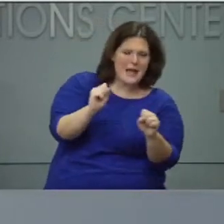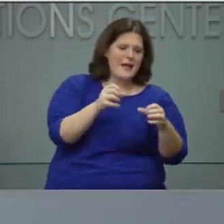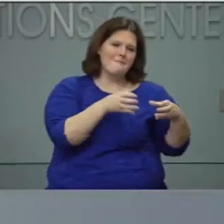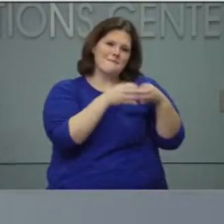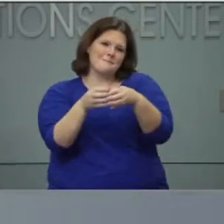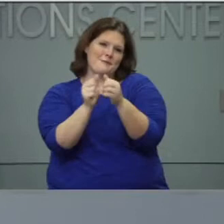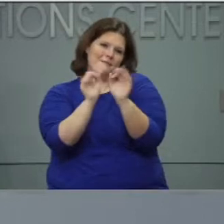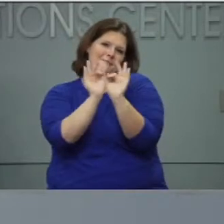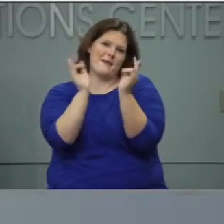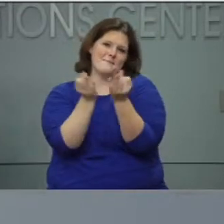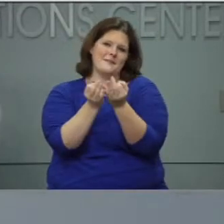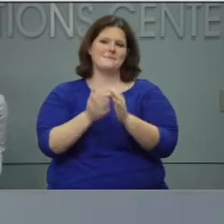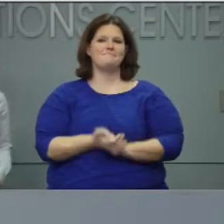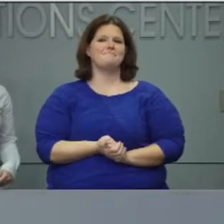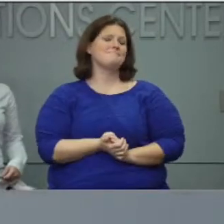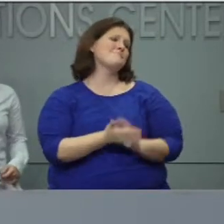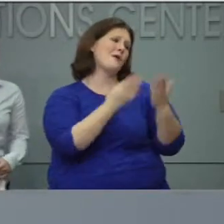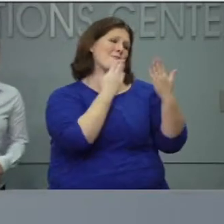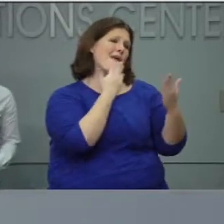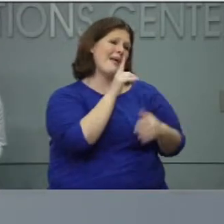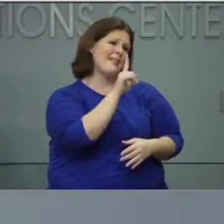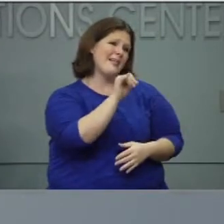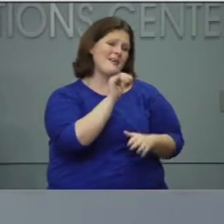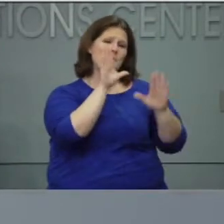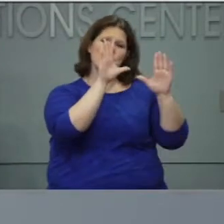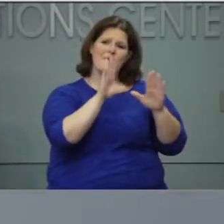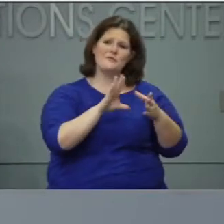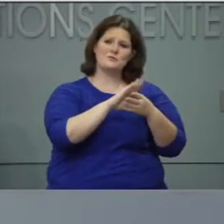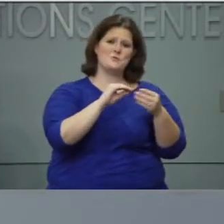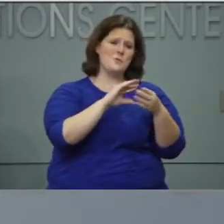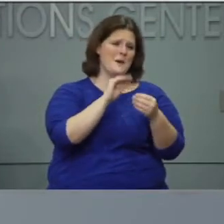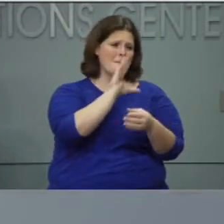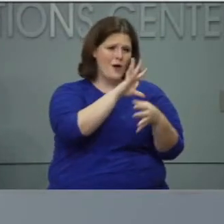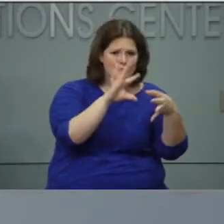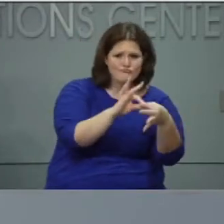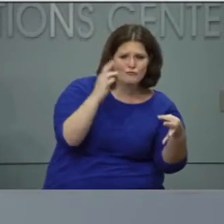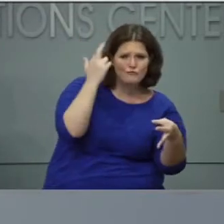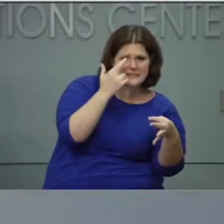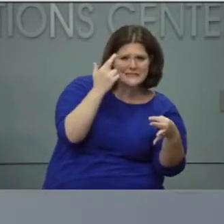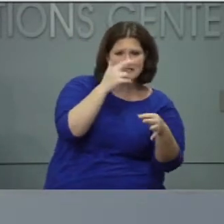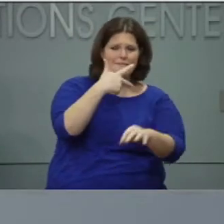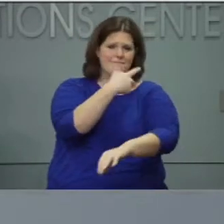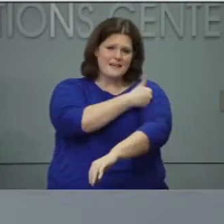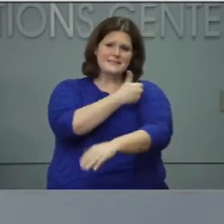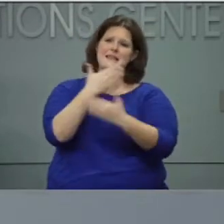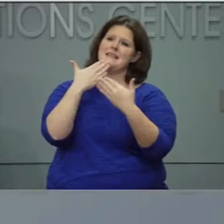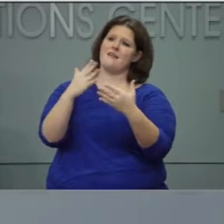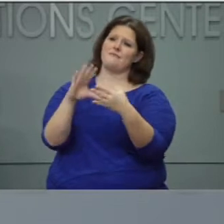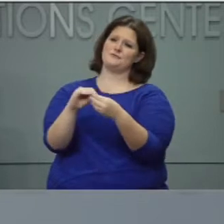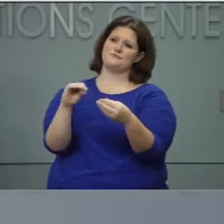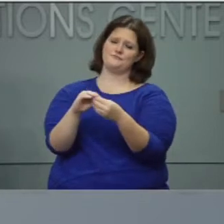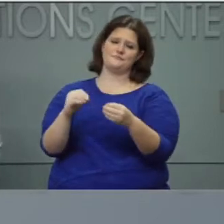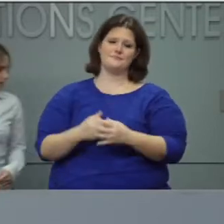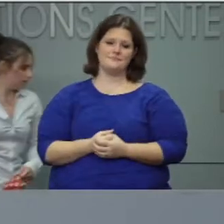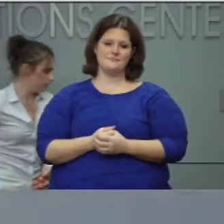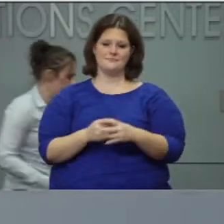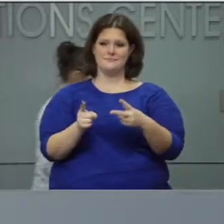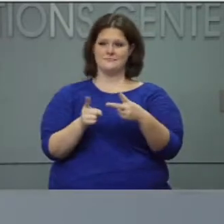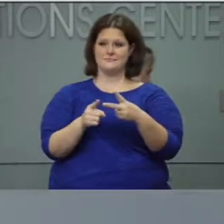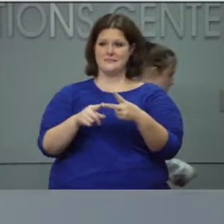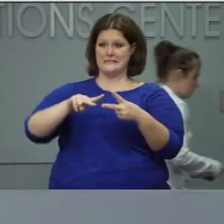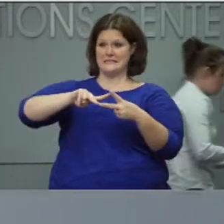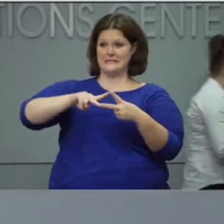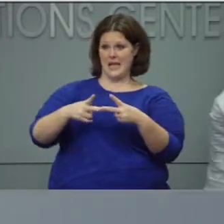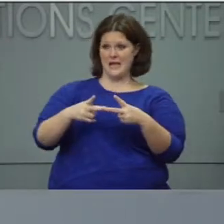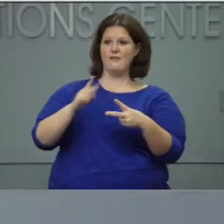Thanks a lot, Lily. That's a great story about why you chose to get vaccinated, and thanks for sharing with us. We also have our final